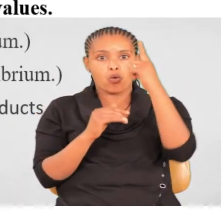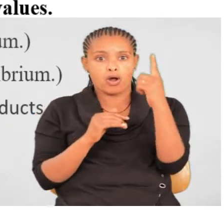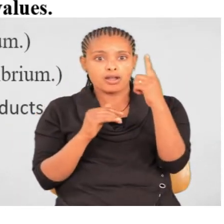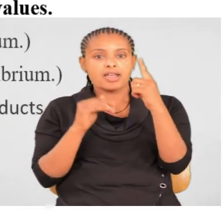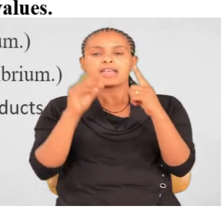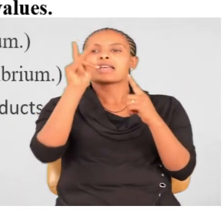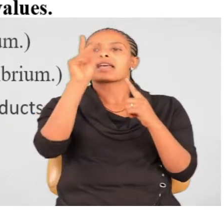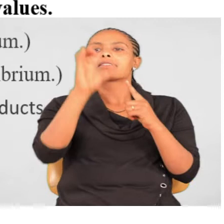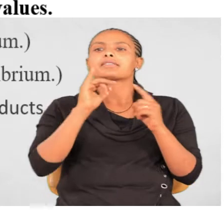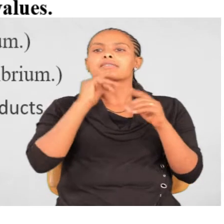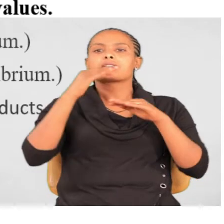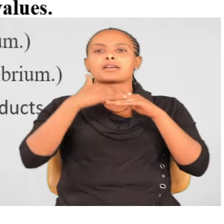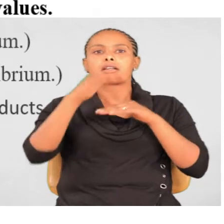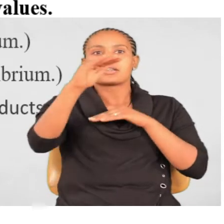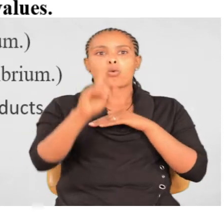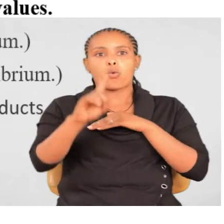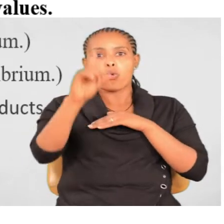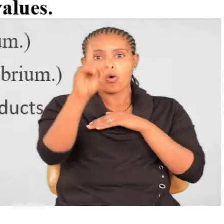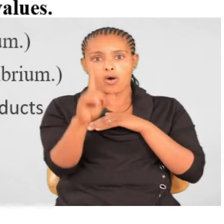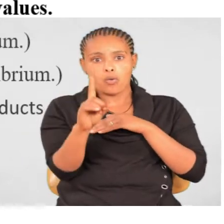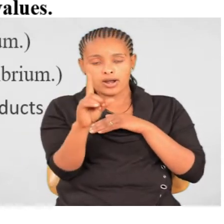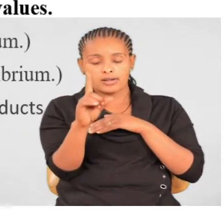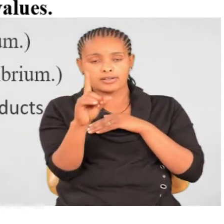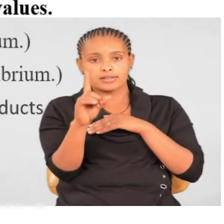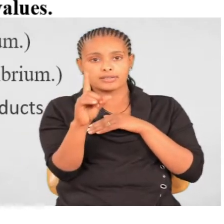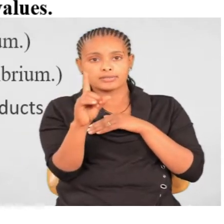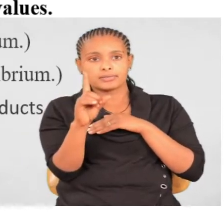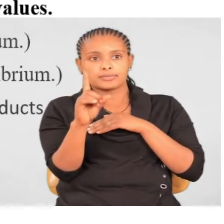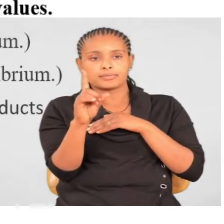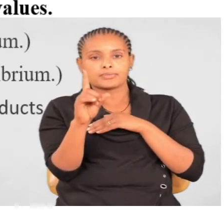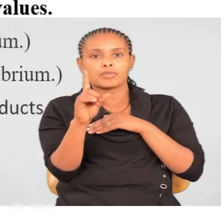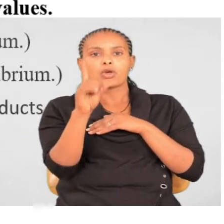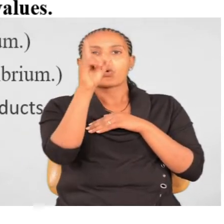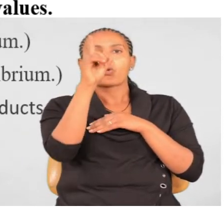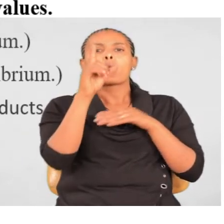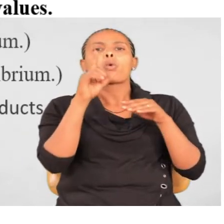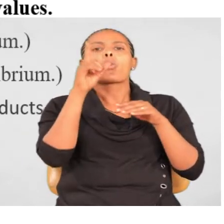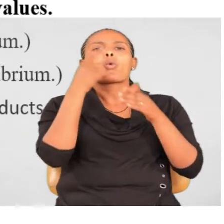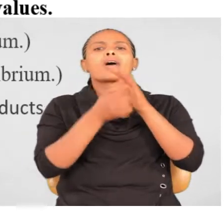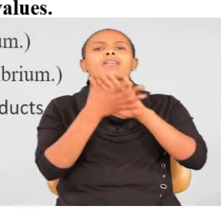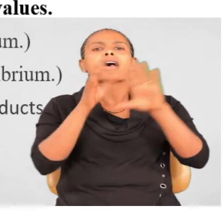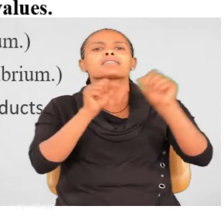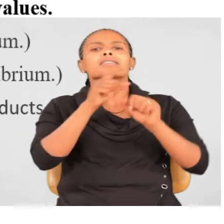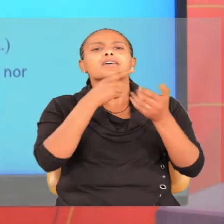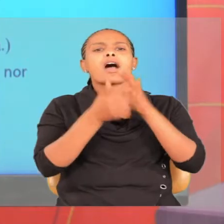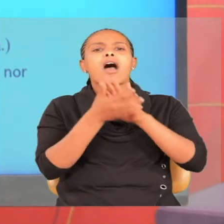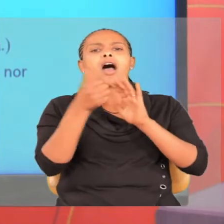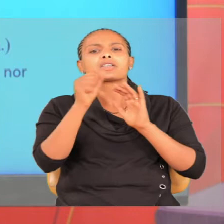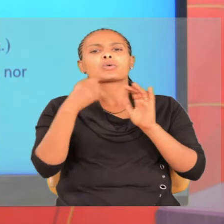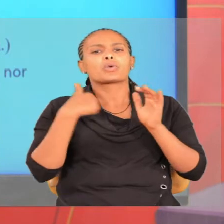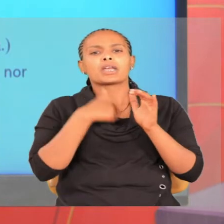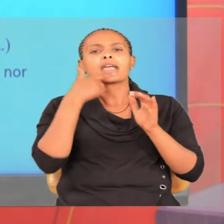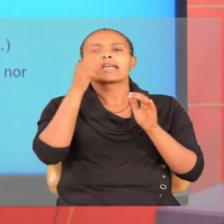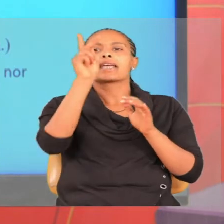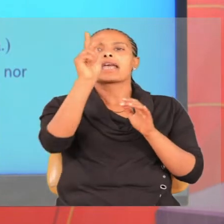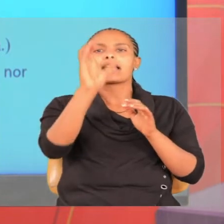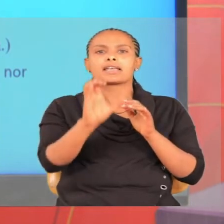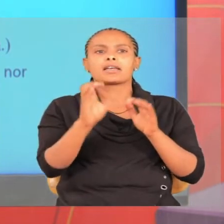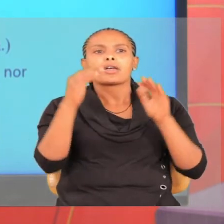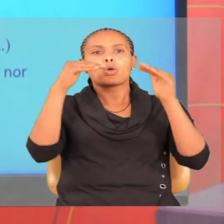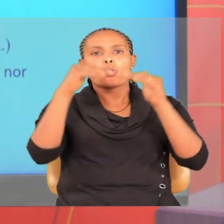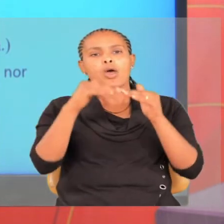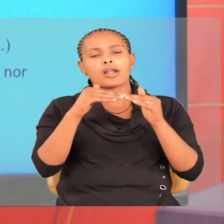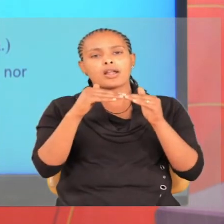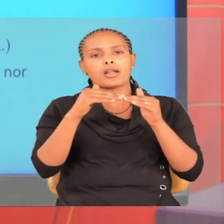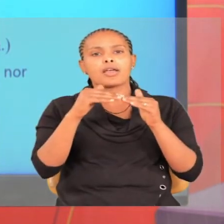greater than 1, Kc greater than 1. What does this mean? As we said, Kc equal